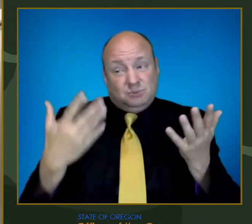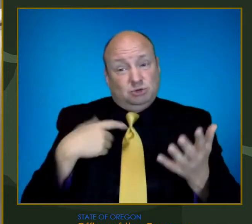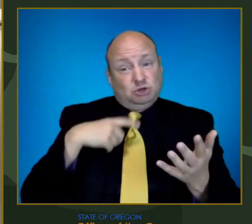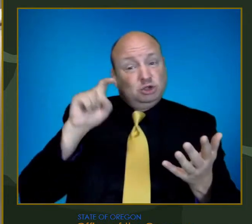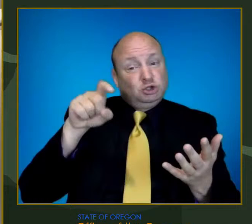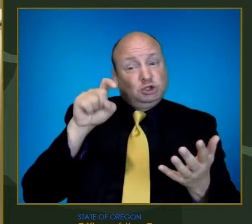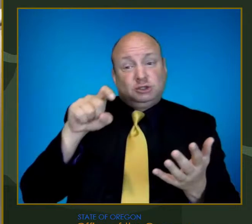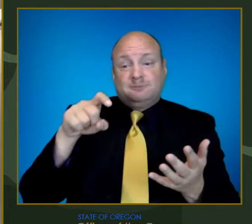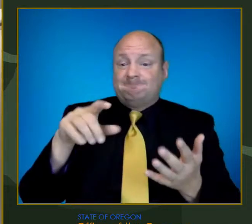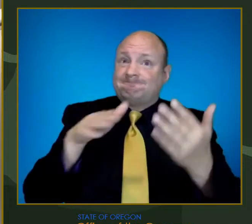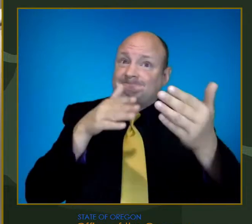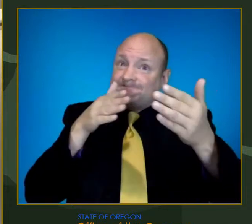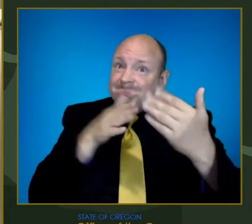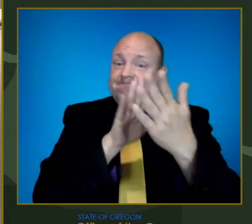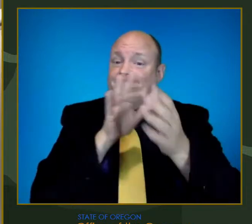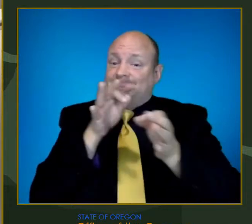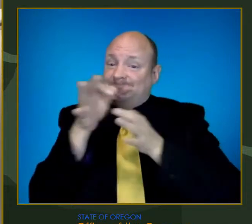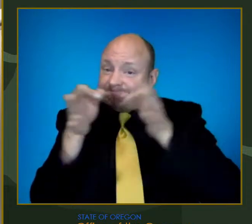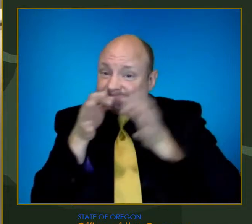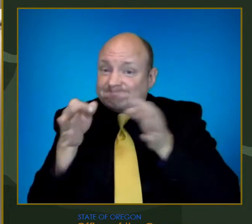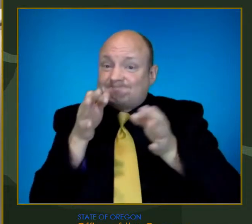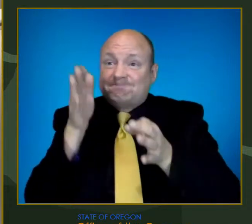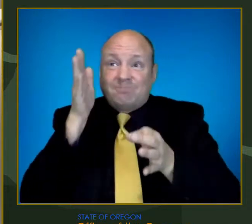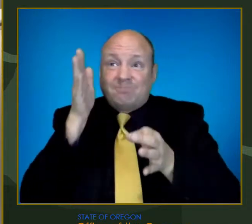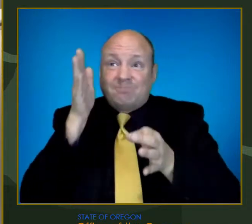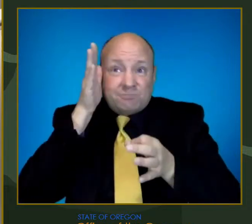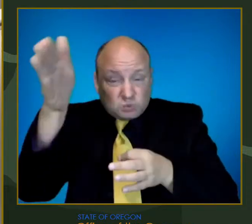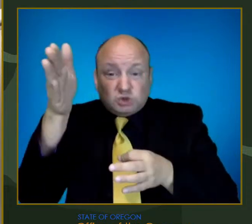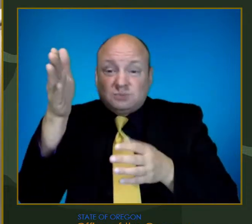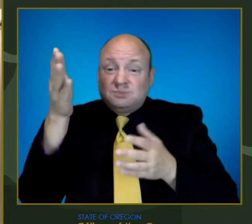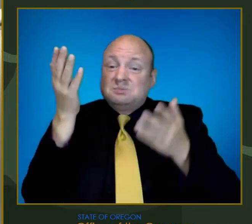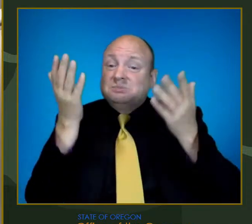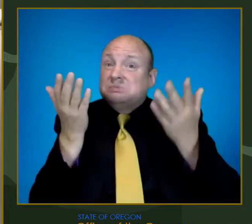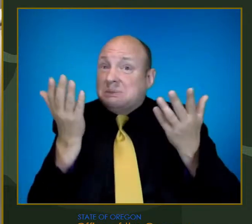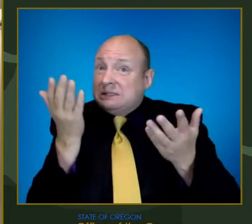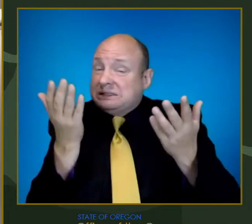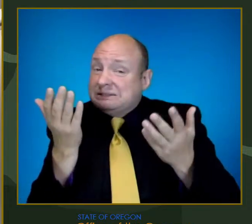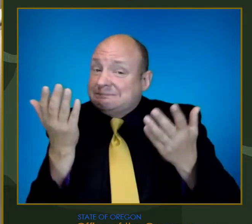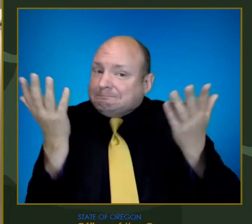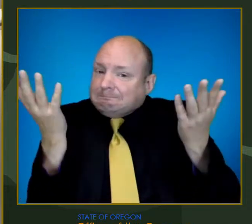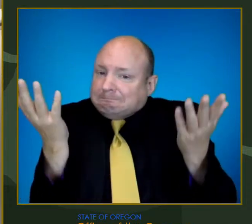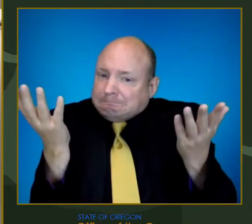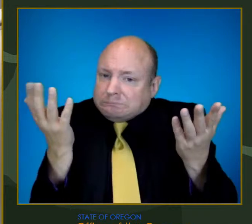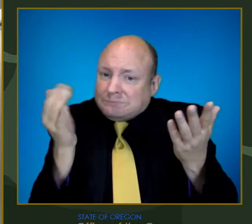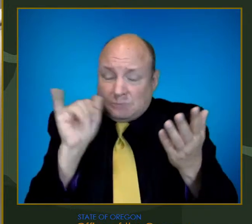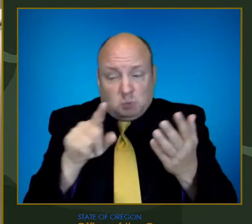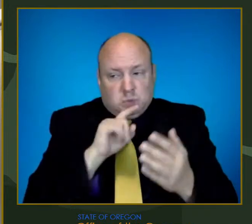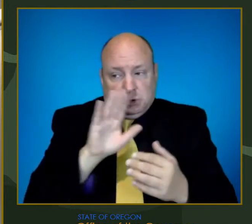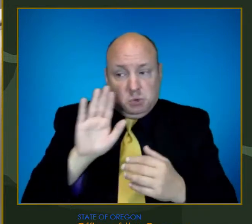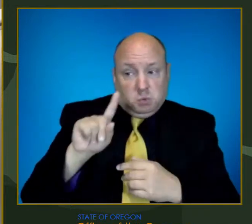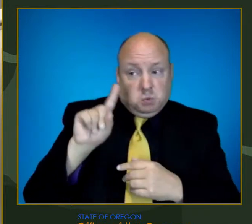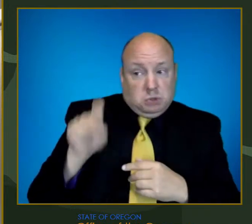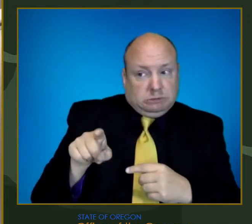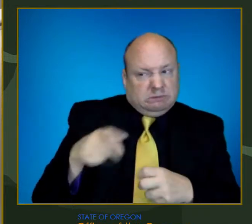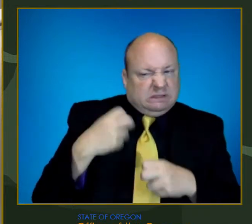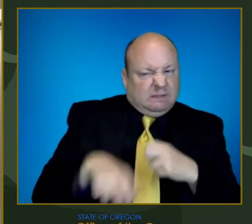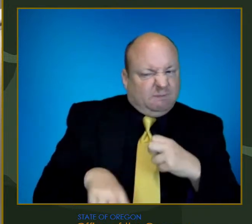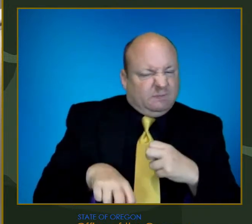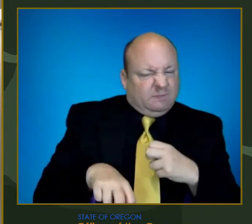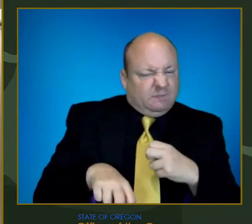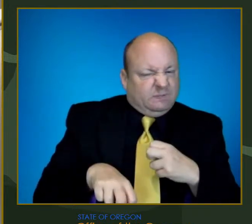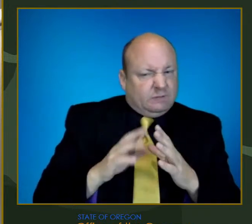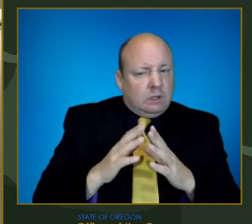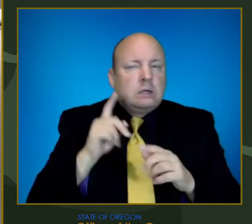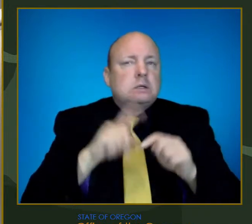going to approach in the future. So very difficult question, and I can't predict where that would go, but